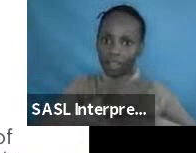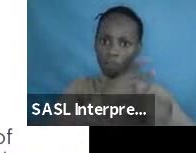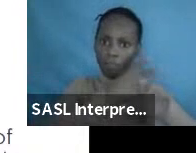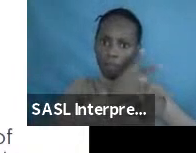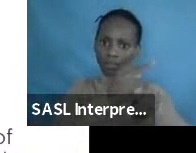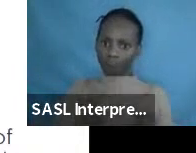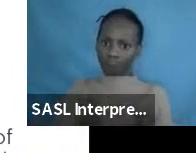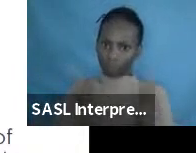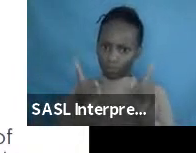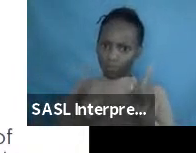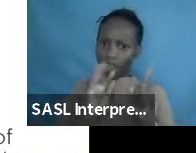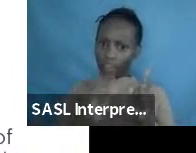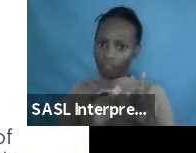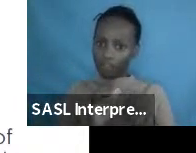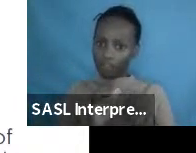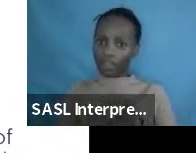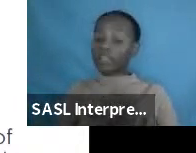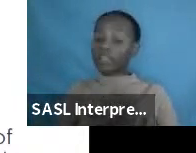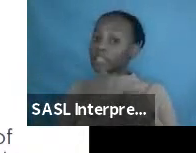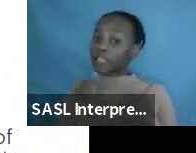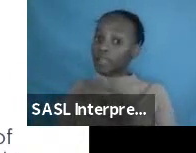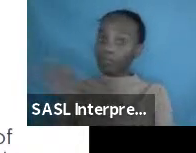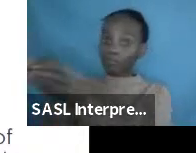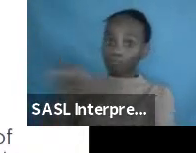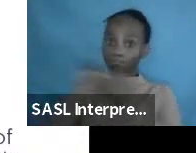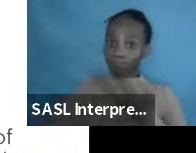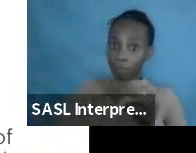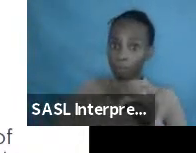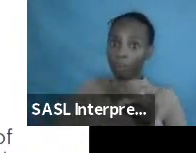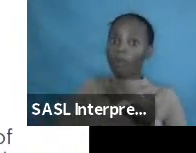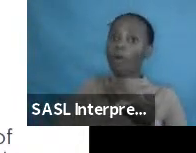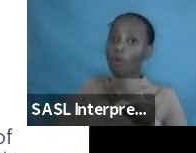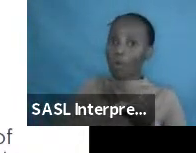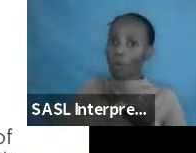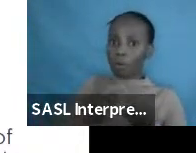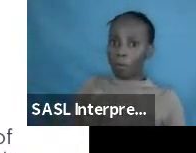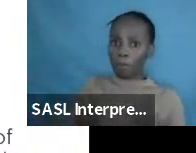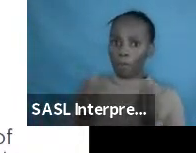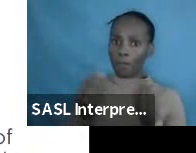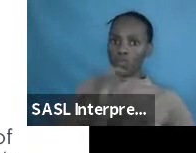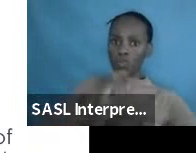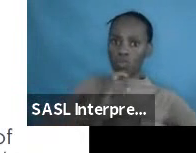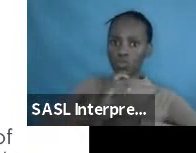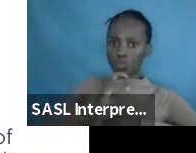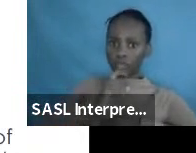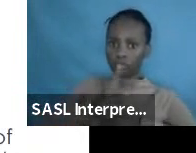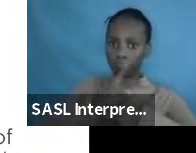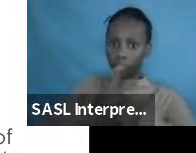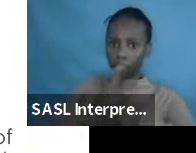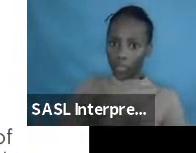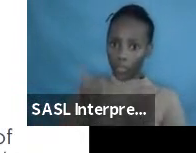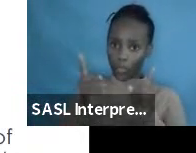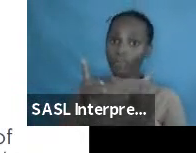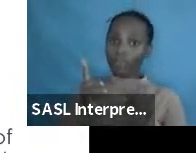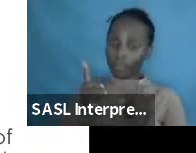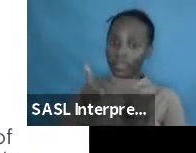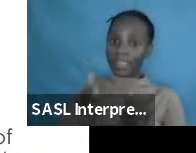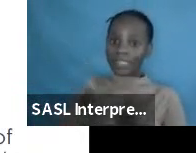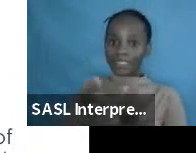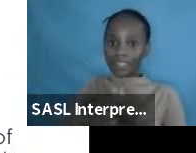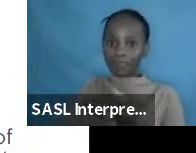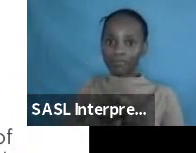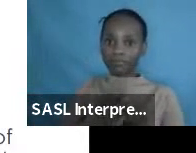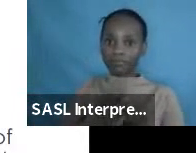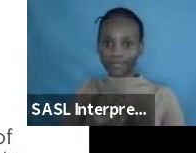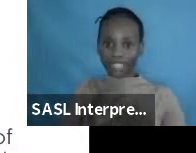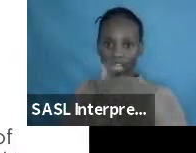the harmful goods to be in their possession, as well as the economy, protecting the economy in terms of collection of